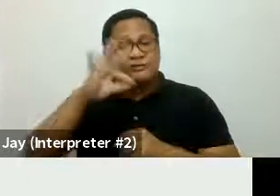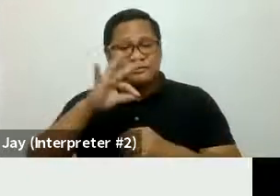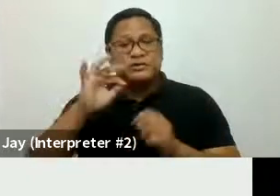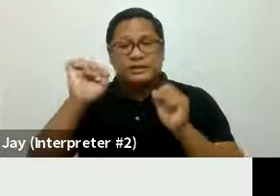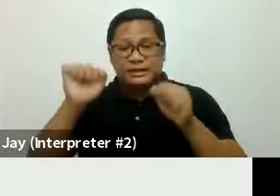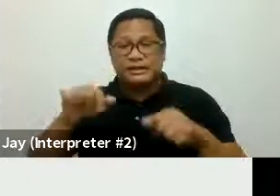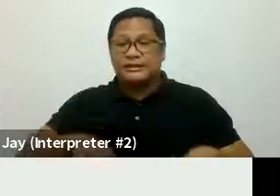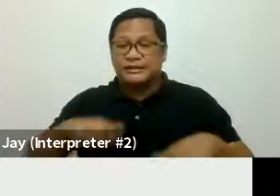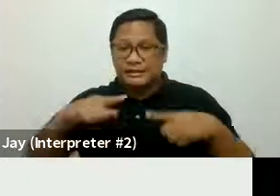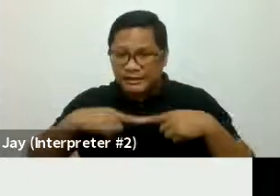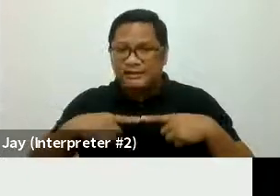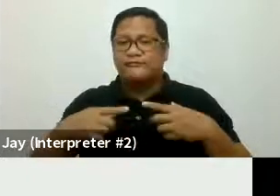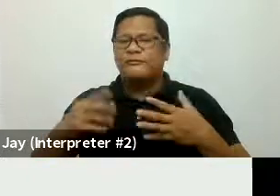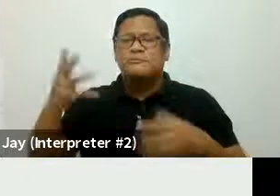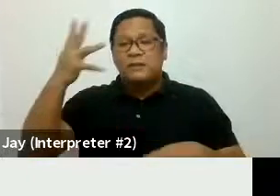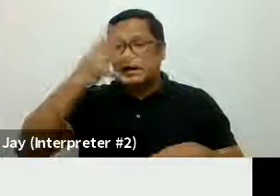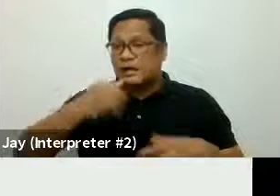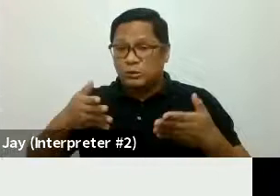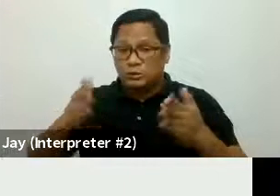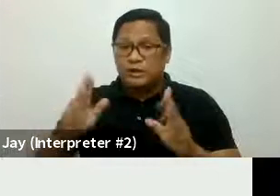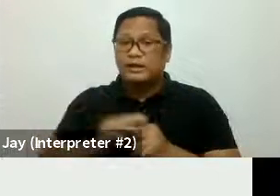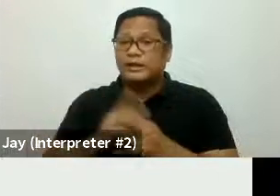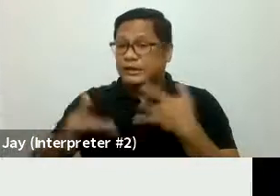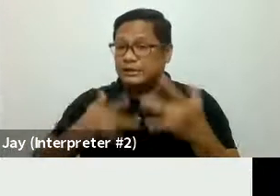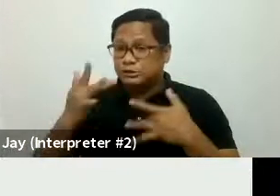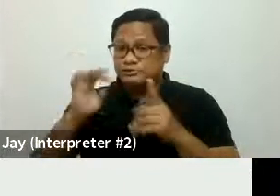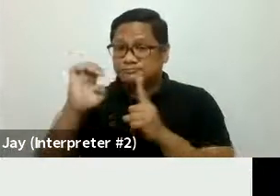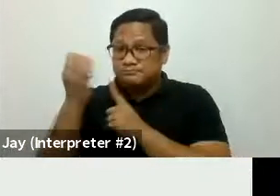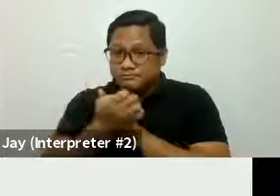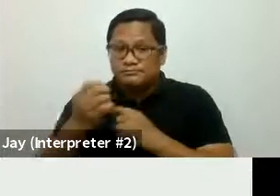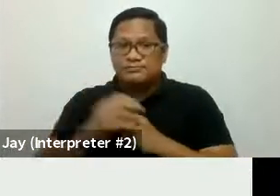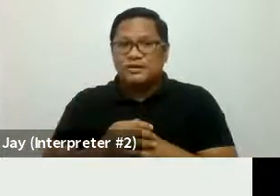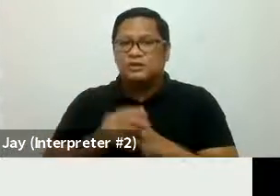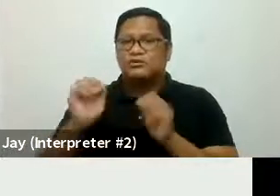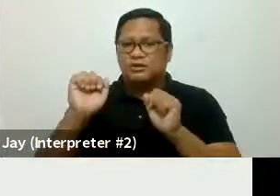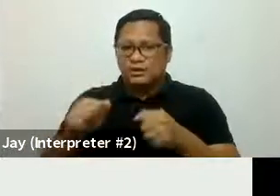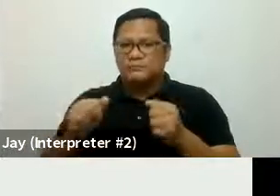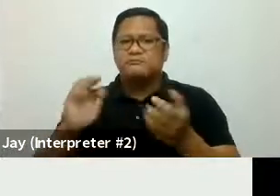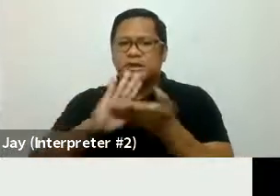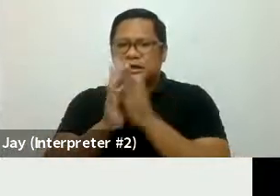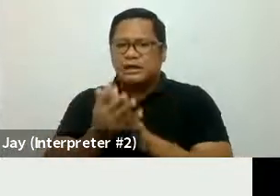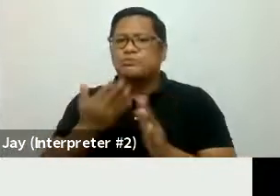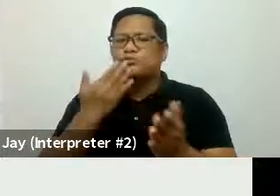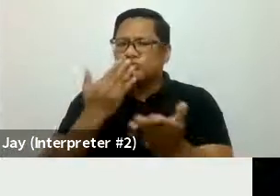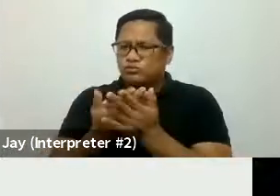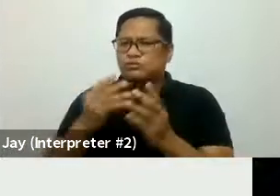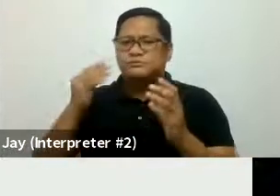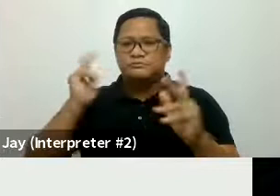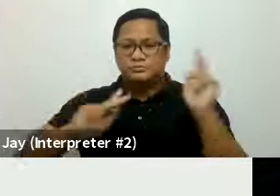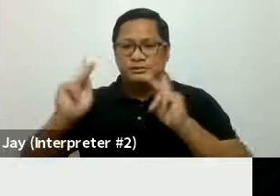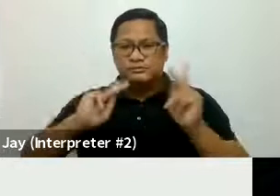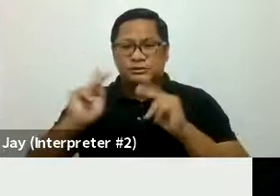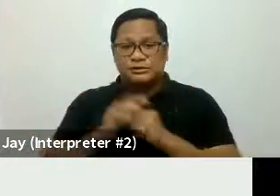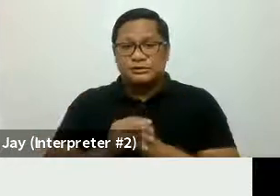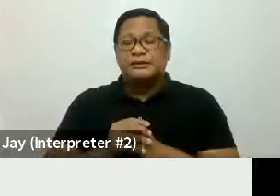live healthier lifestyles and enjoy their environments, enabling them to become productive citizens, and also